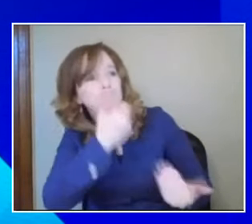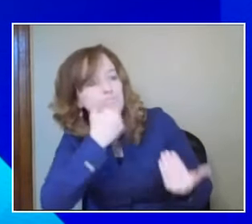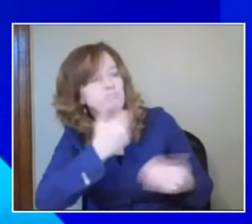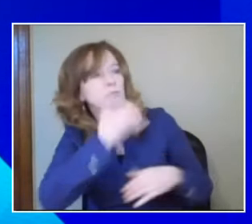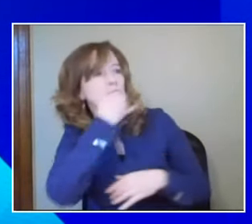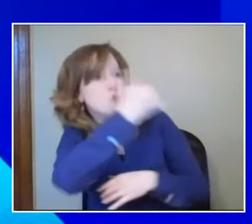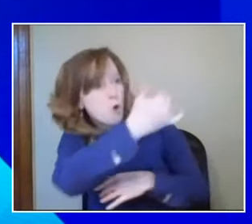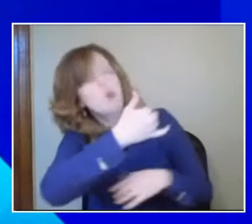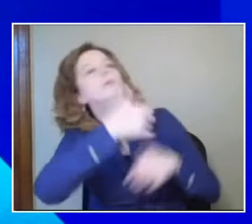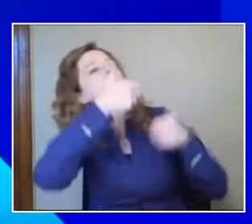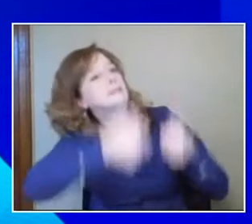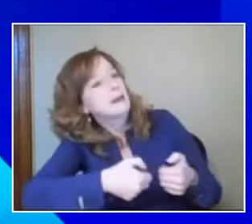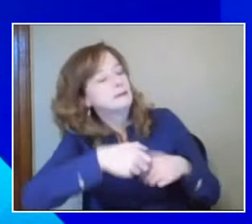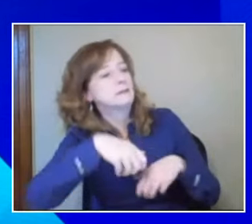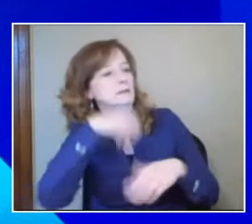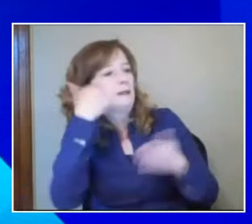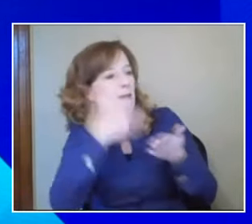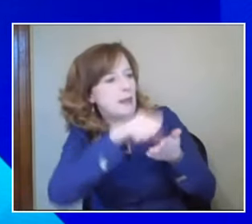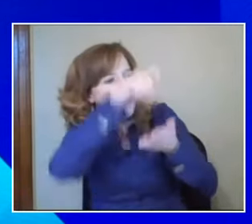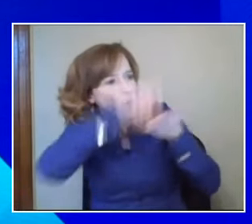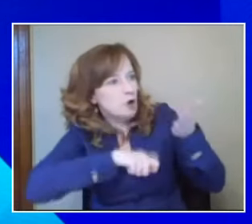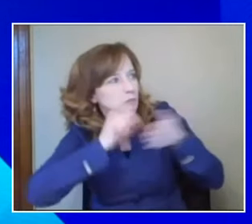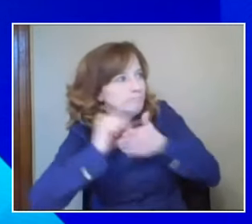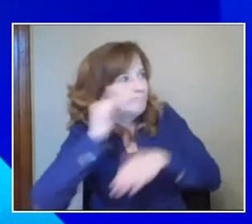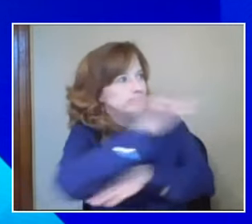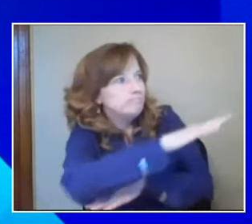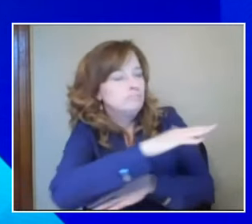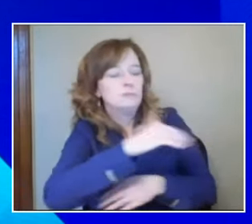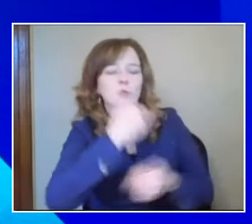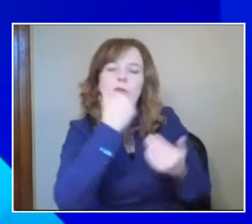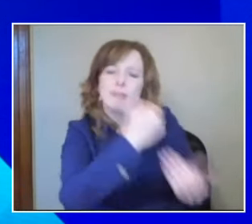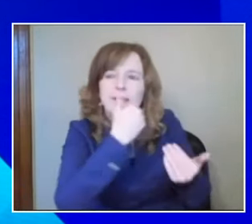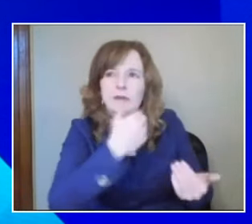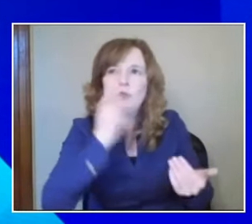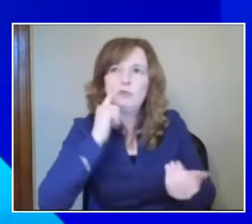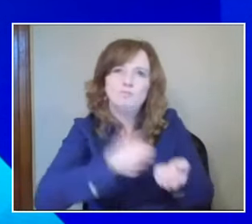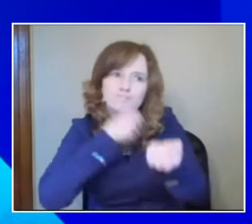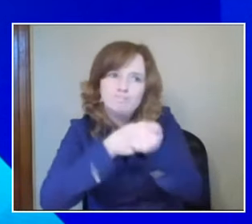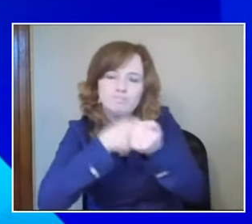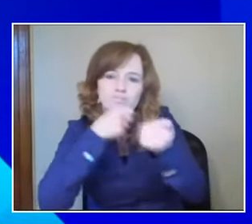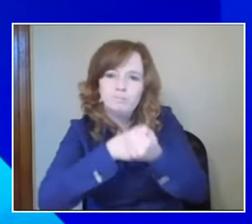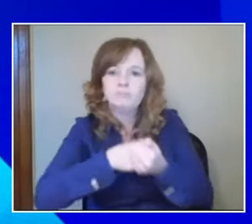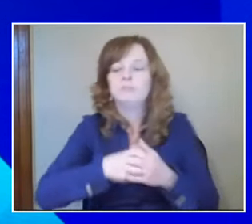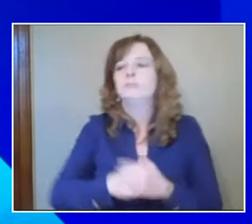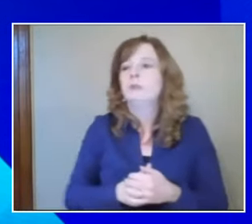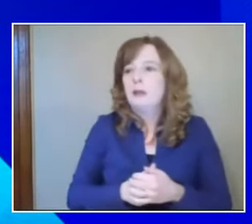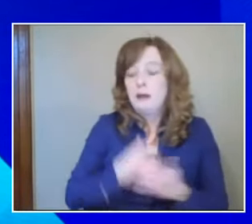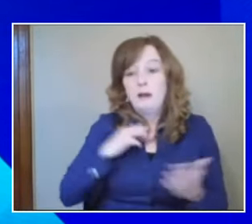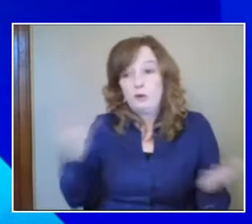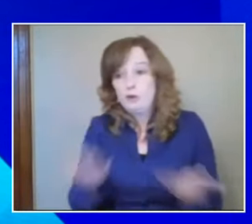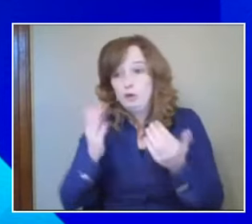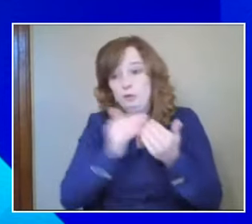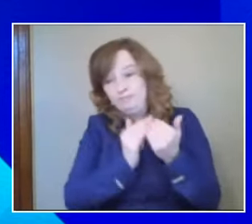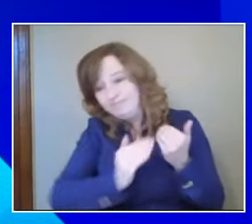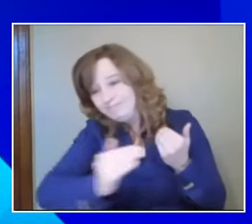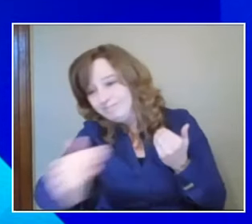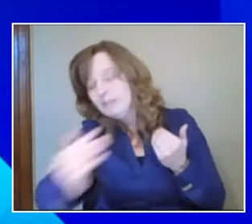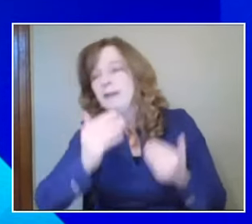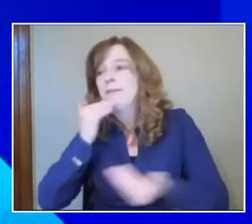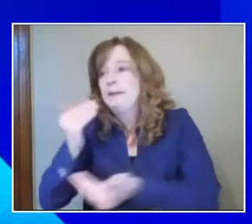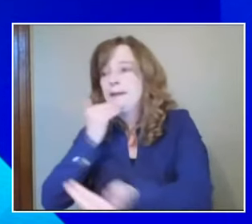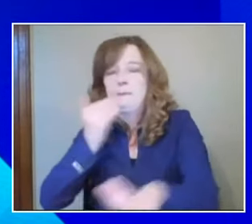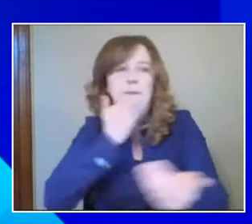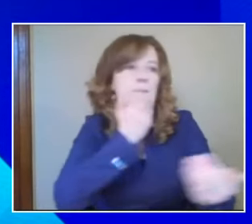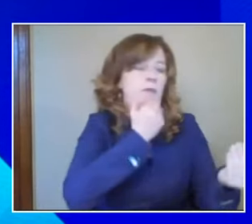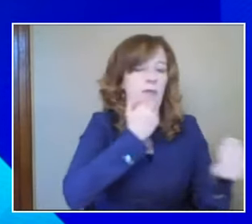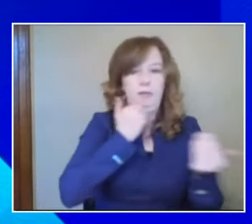text, just say thank you. And I would encourage you to continue thanking people your entire life. People may not